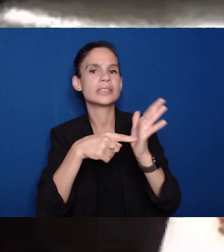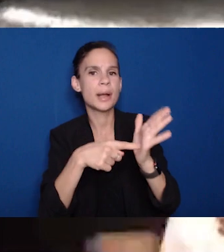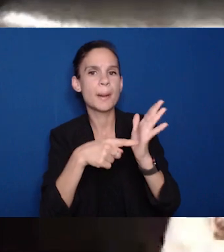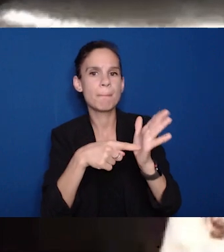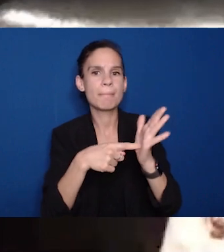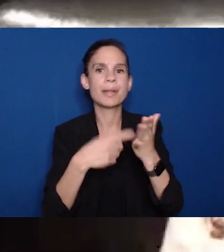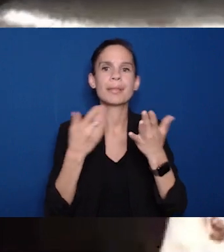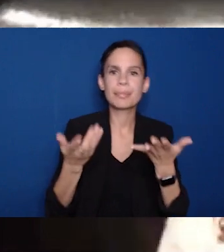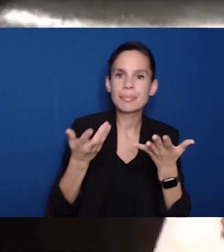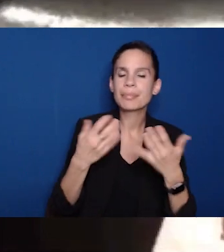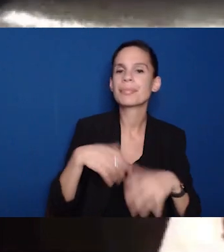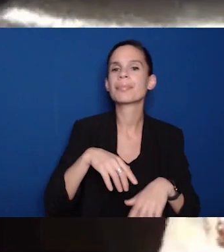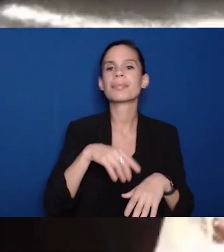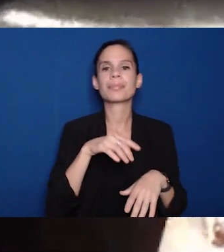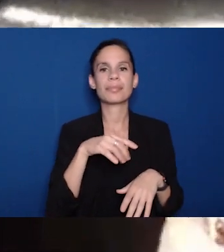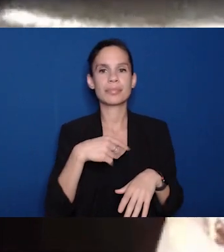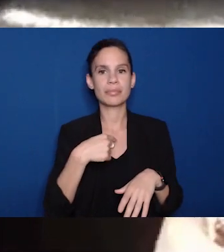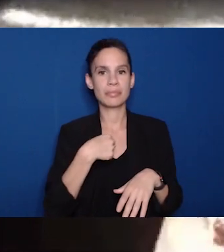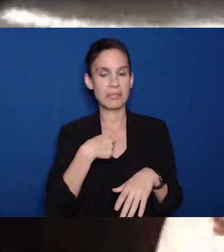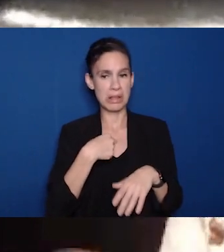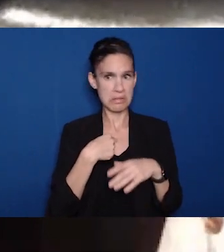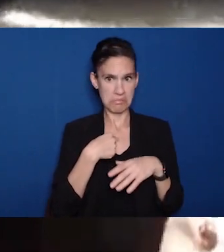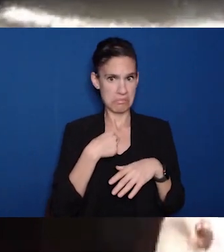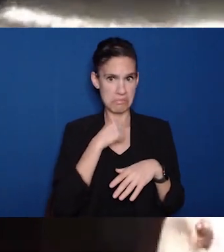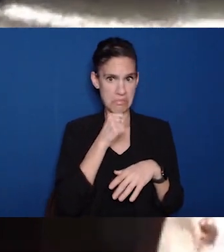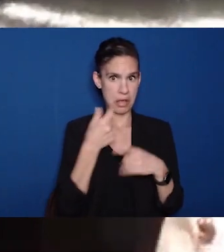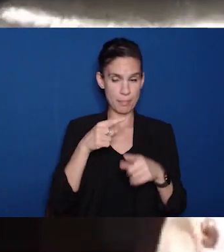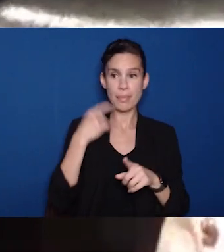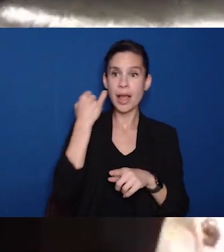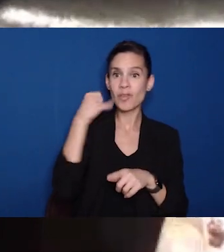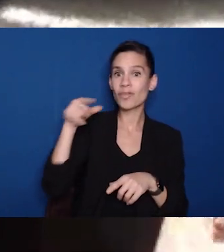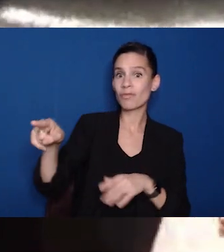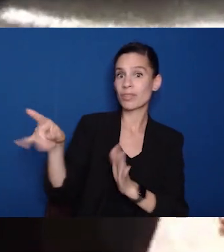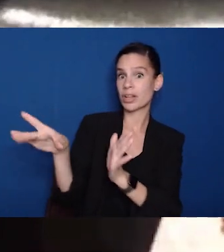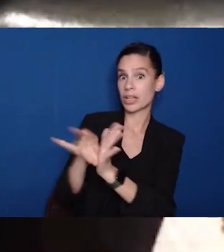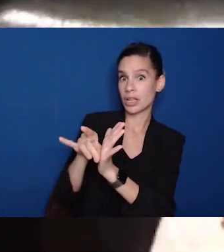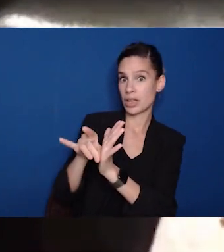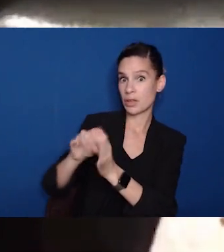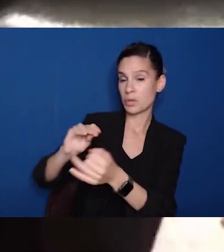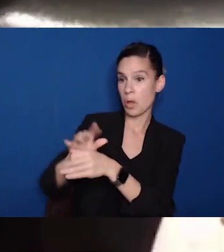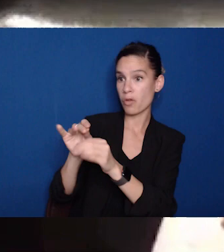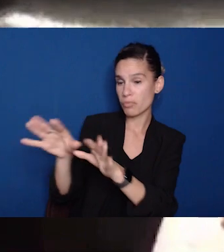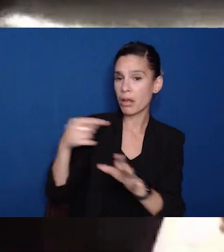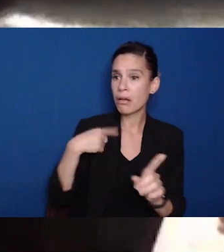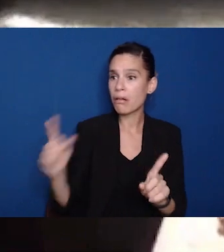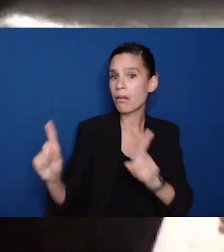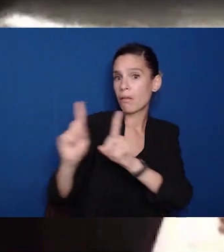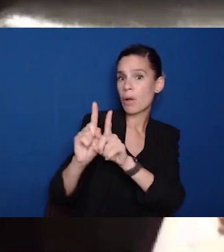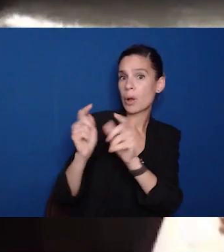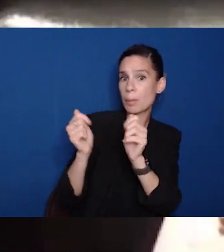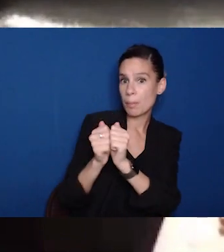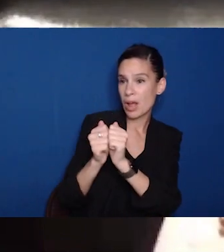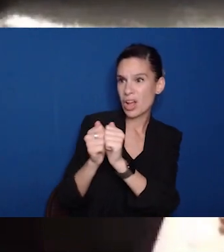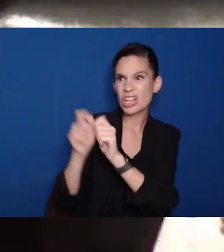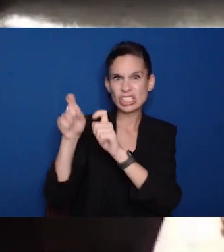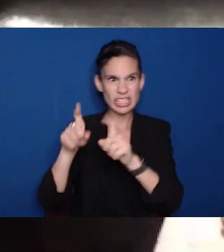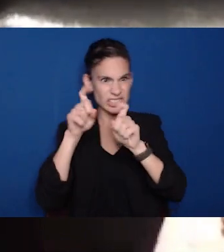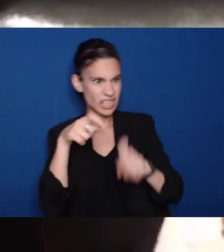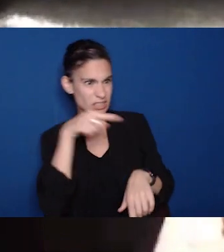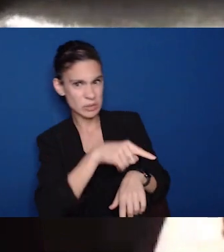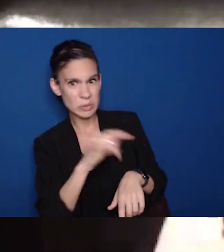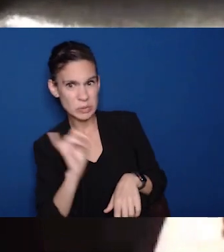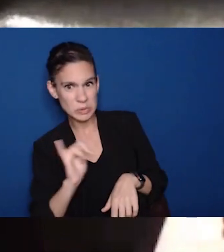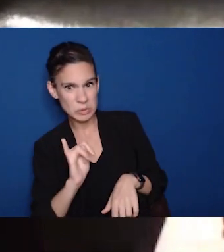I was in contact with someone who tested positive, surely you should test them. You know what I mean? But we're not yet at that stage. So you look at